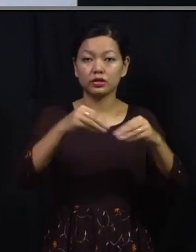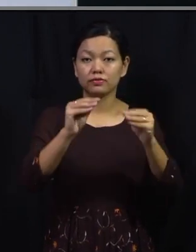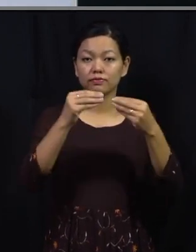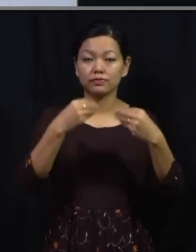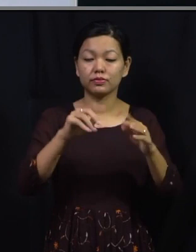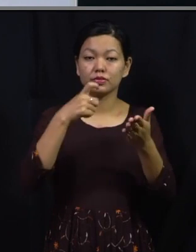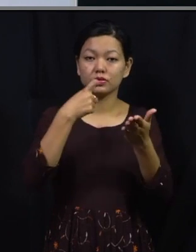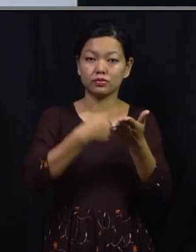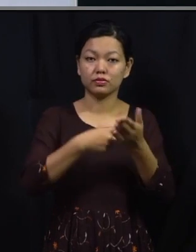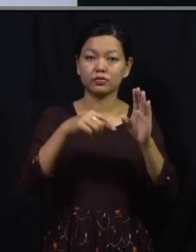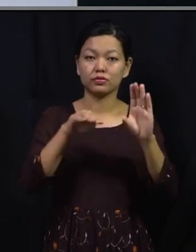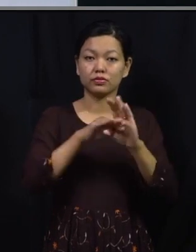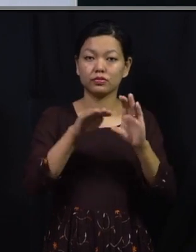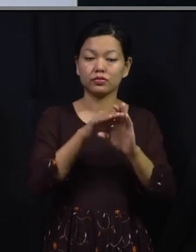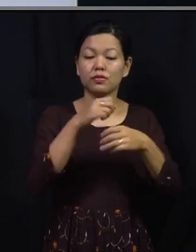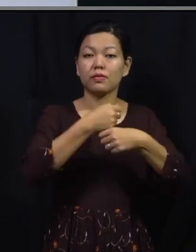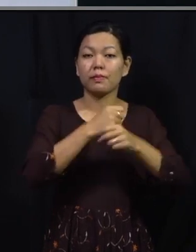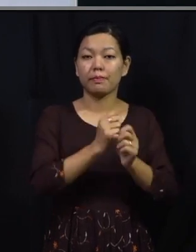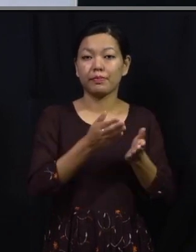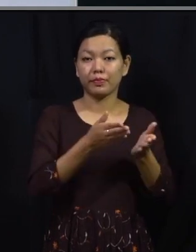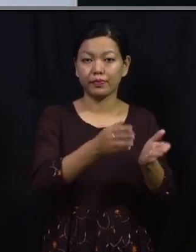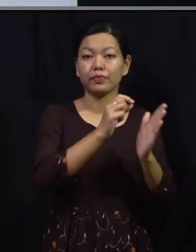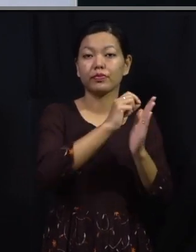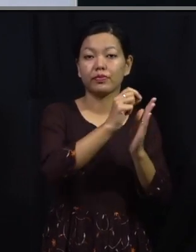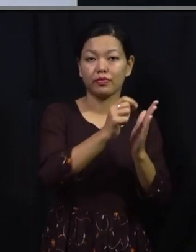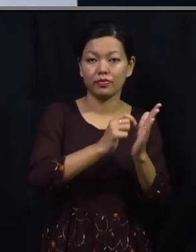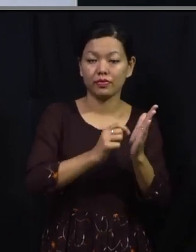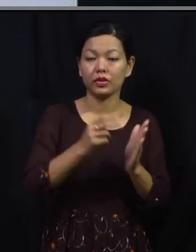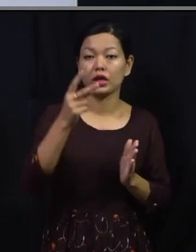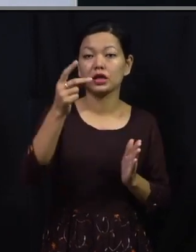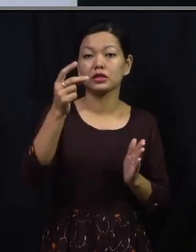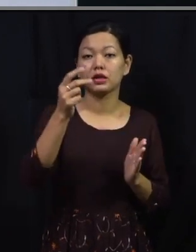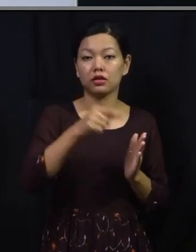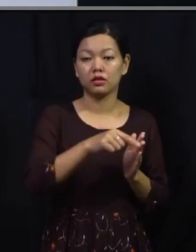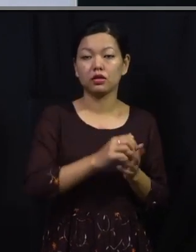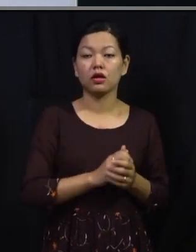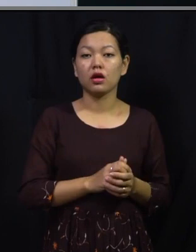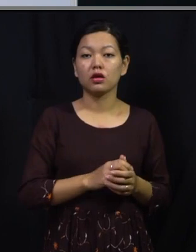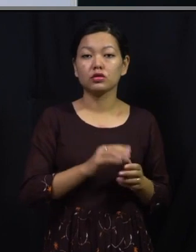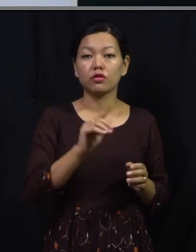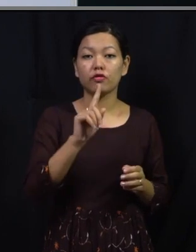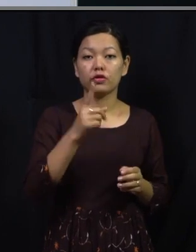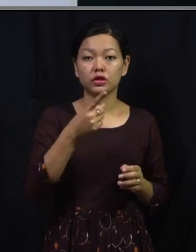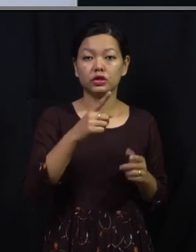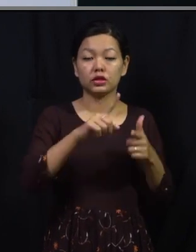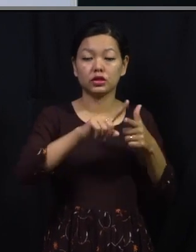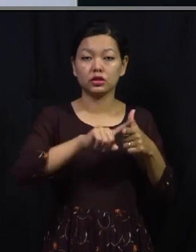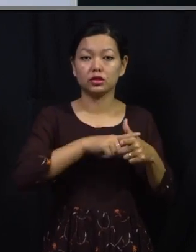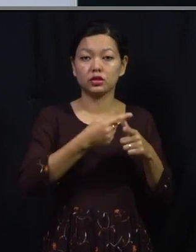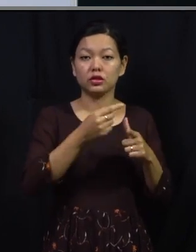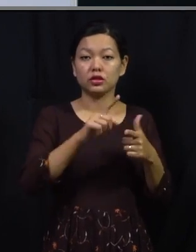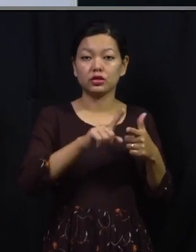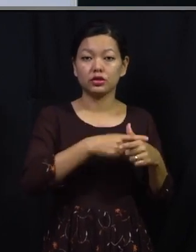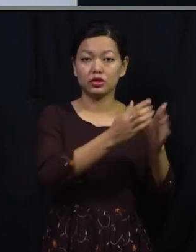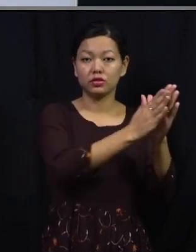journal to the sales book. If purchases, then we transfer it from the journal entry. We take the record and then transfer it